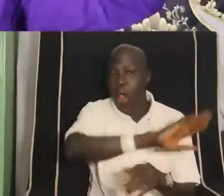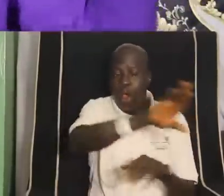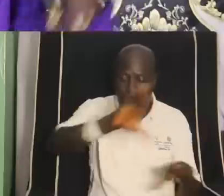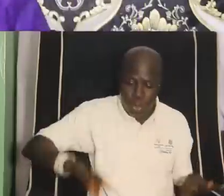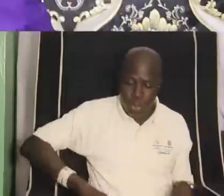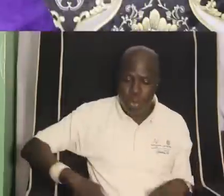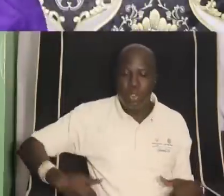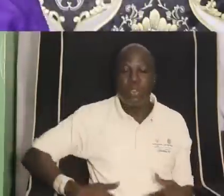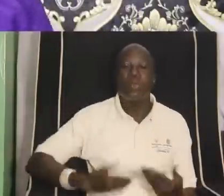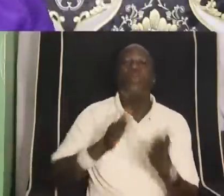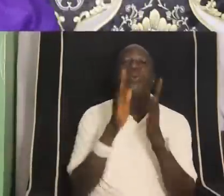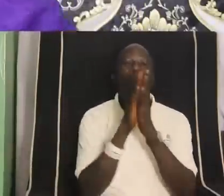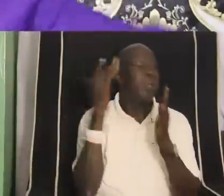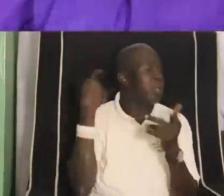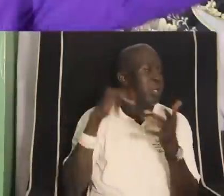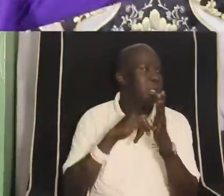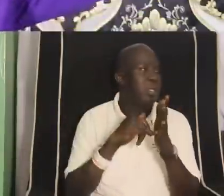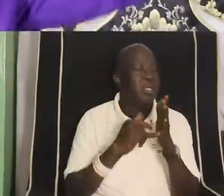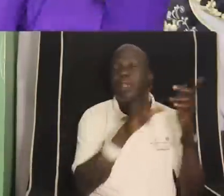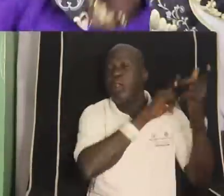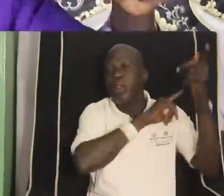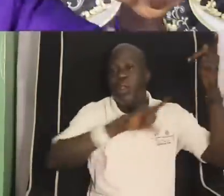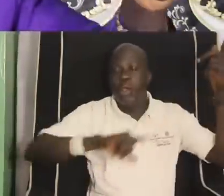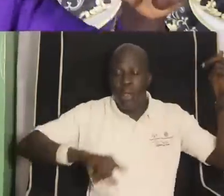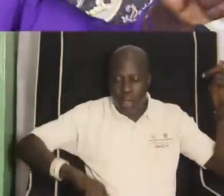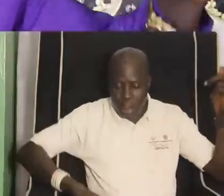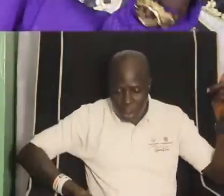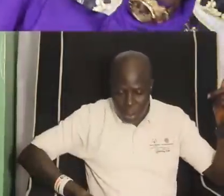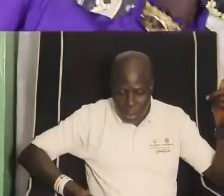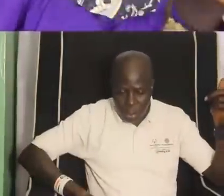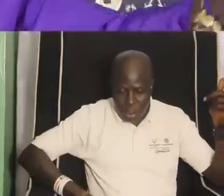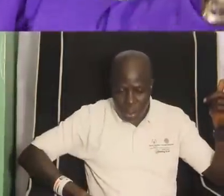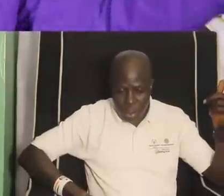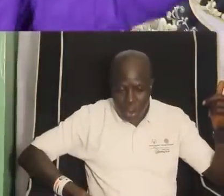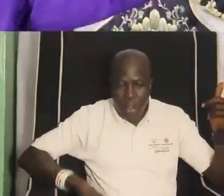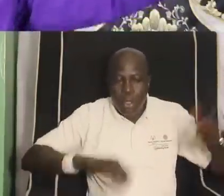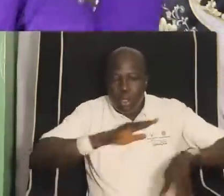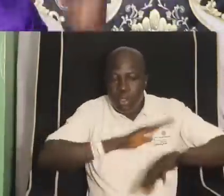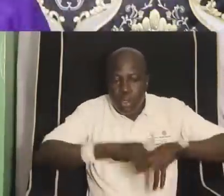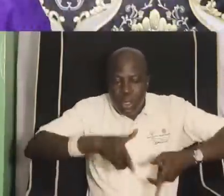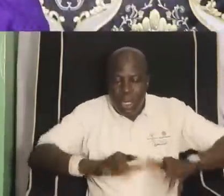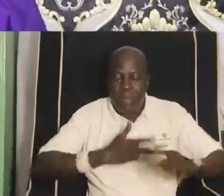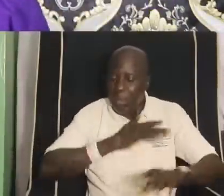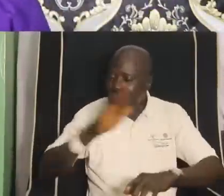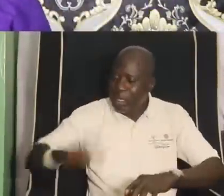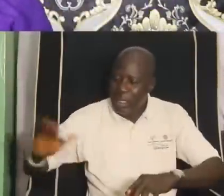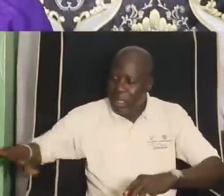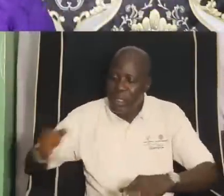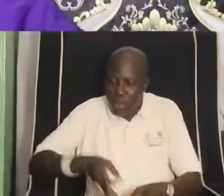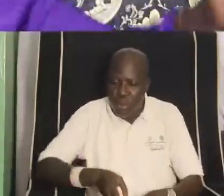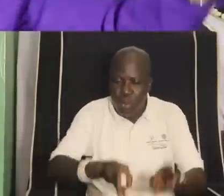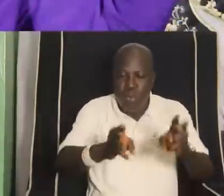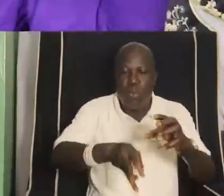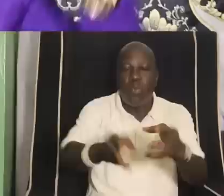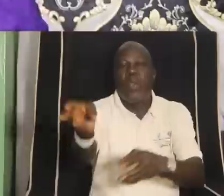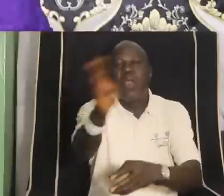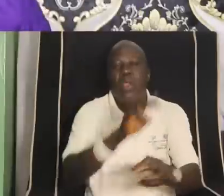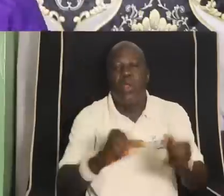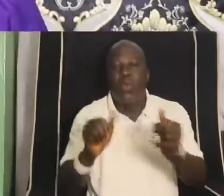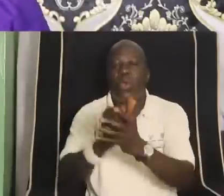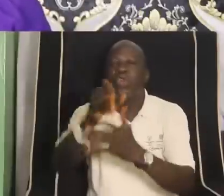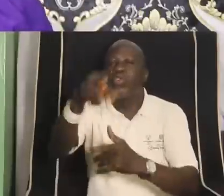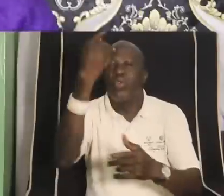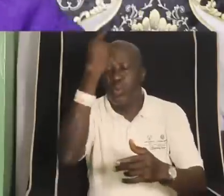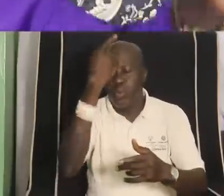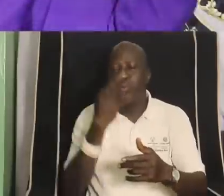na gba. You to pray. Oluwa. Lord. Ya kuya. Let my children be wayward. Lord, I